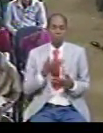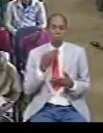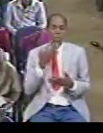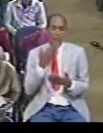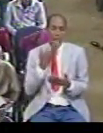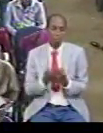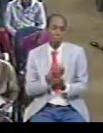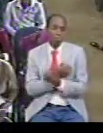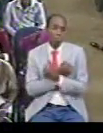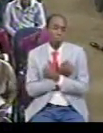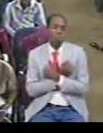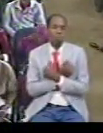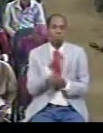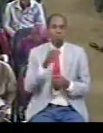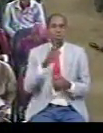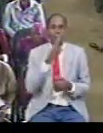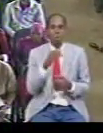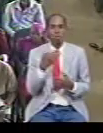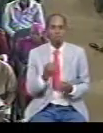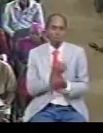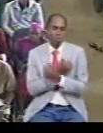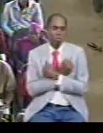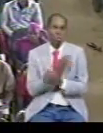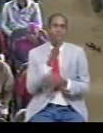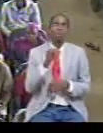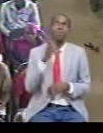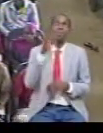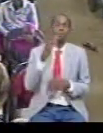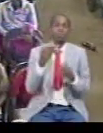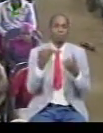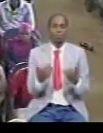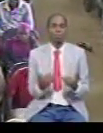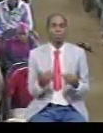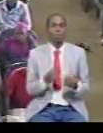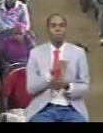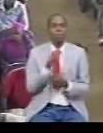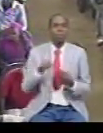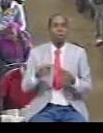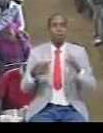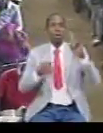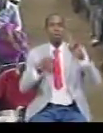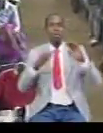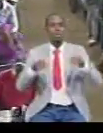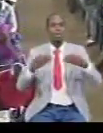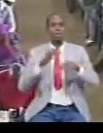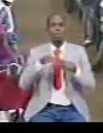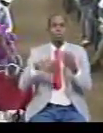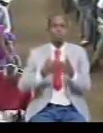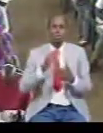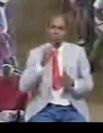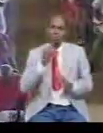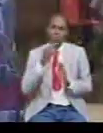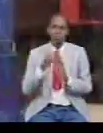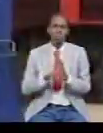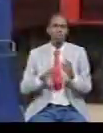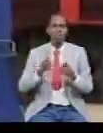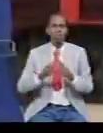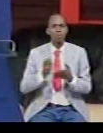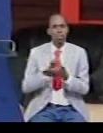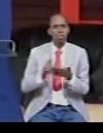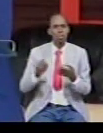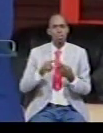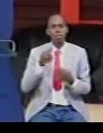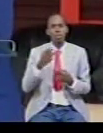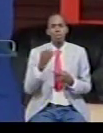now. I said, you are beloved now, when I gave all diligence to write unto you of the common